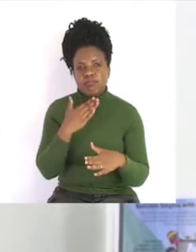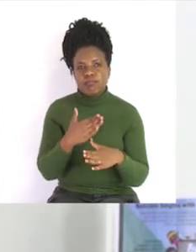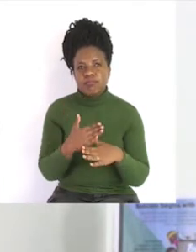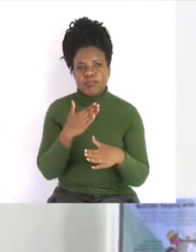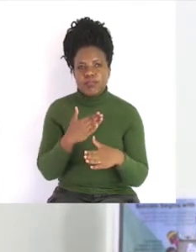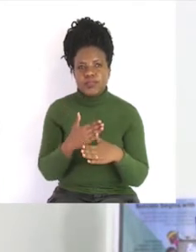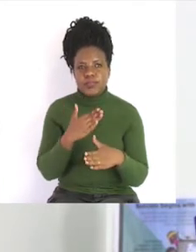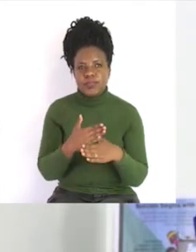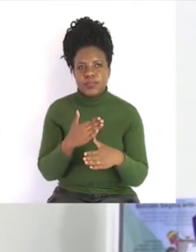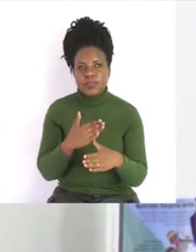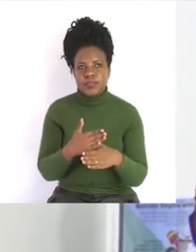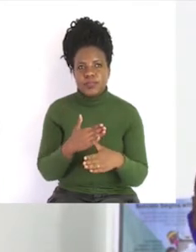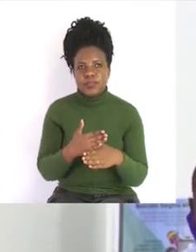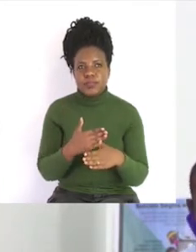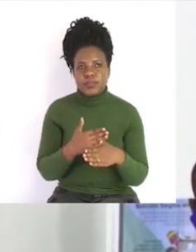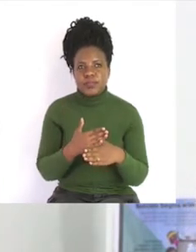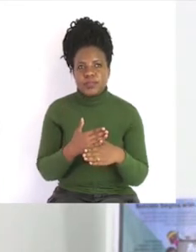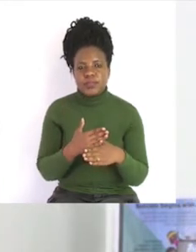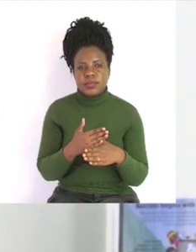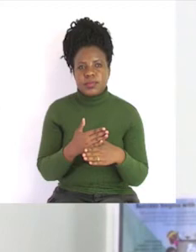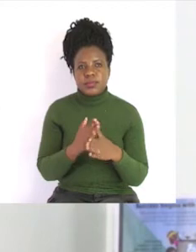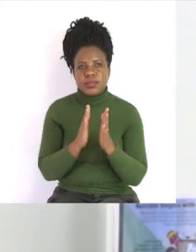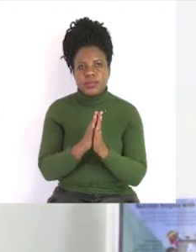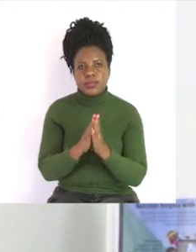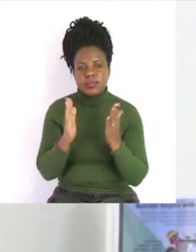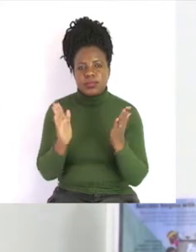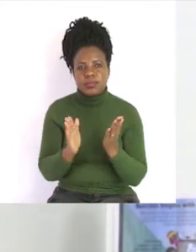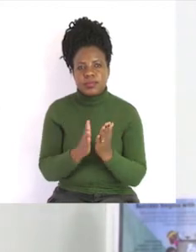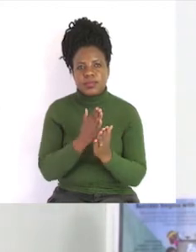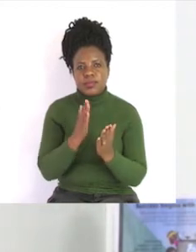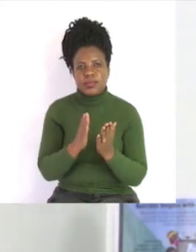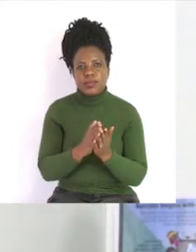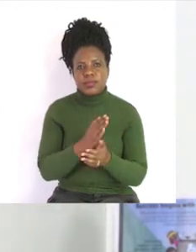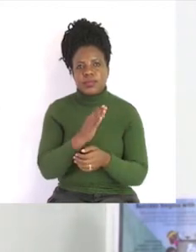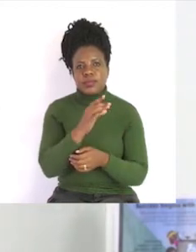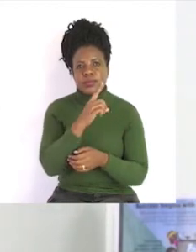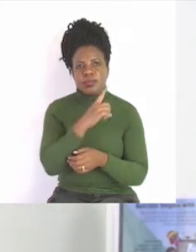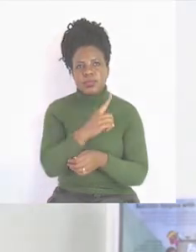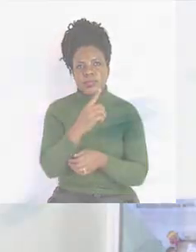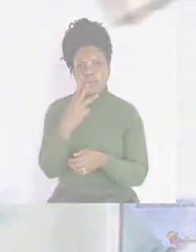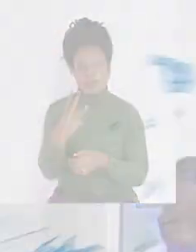Let's move over to our next stage, which is our activity. Stay tuned.